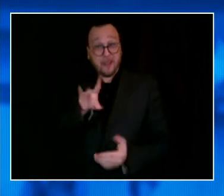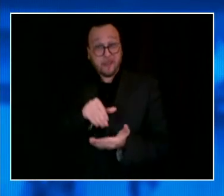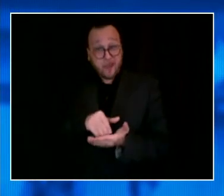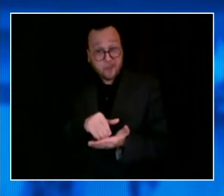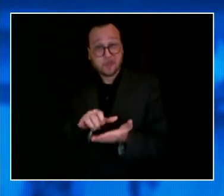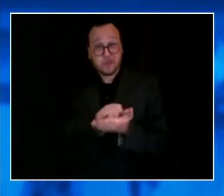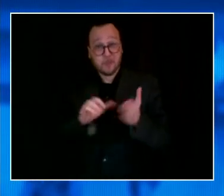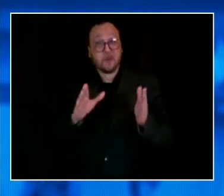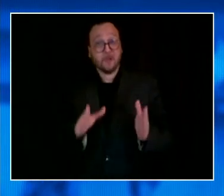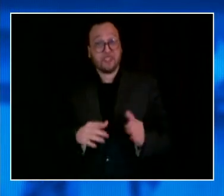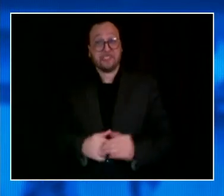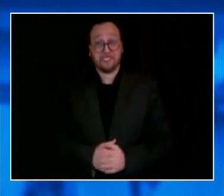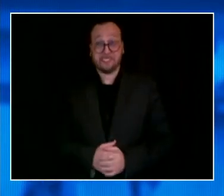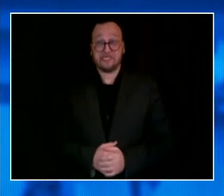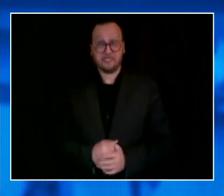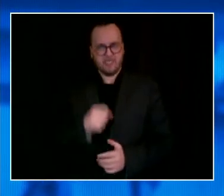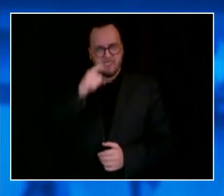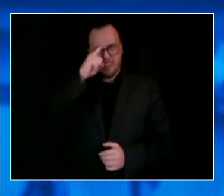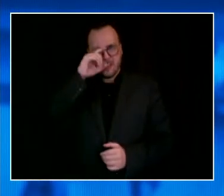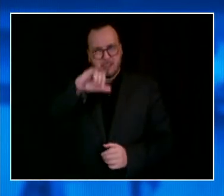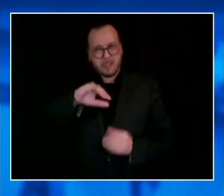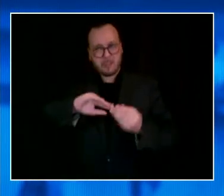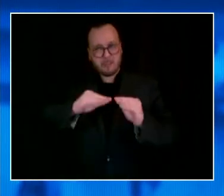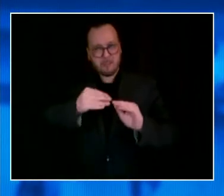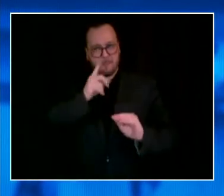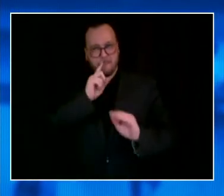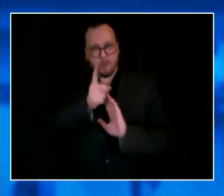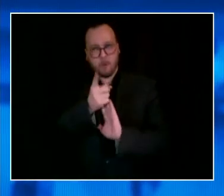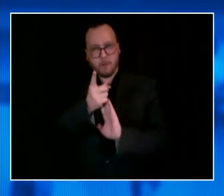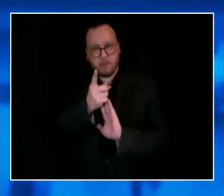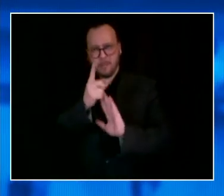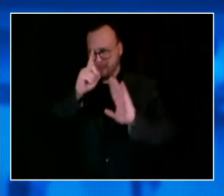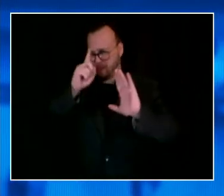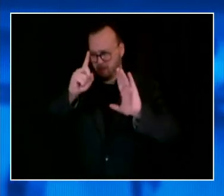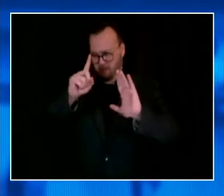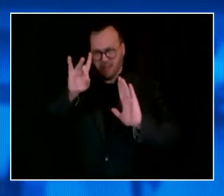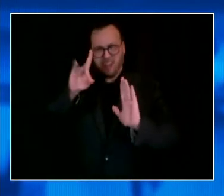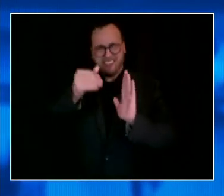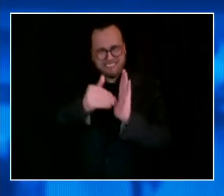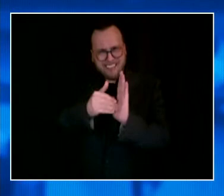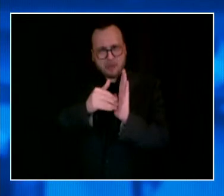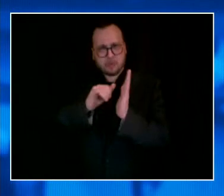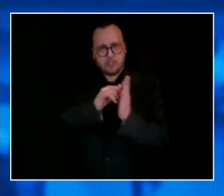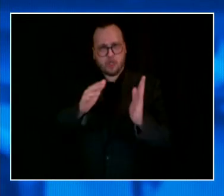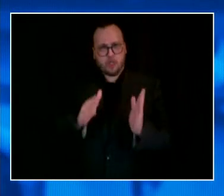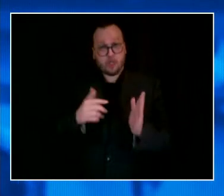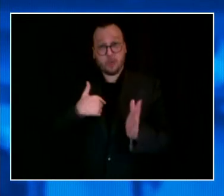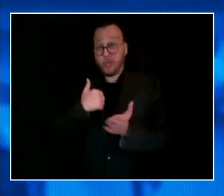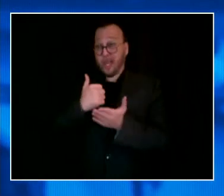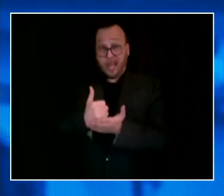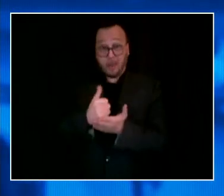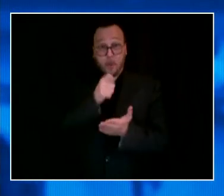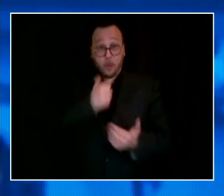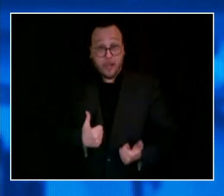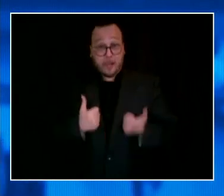Yorkers. Think about that for a moment. 8,000 New Yorkers we helped move off our